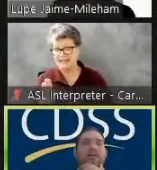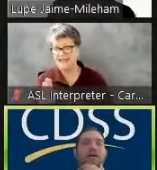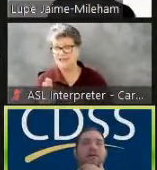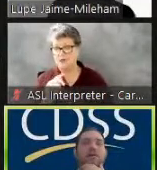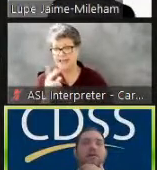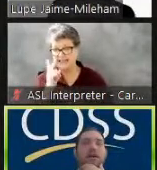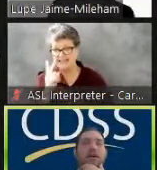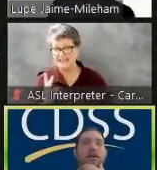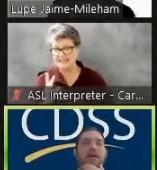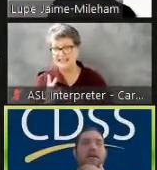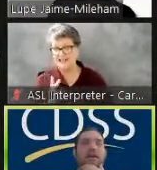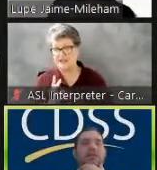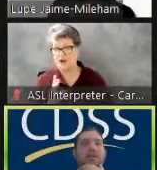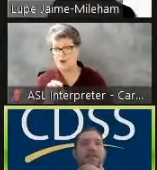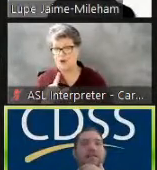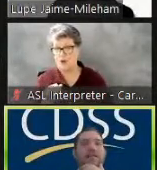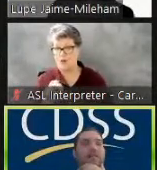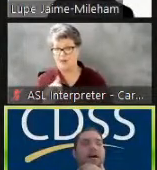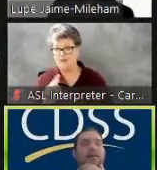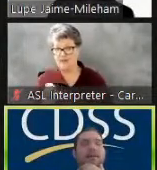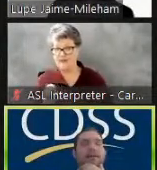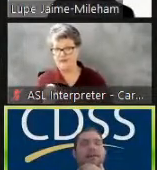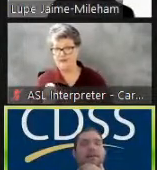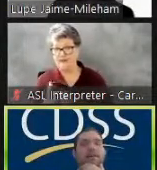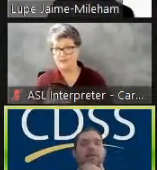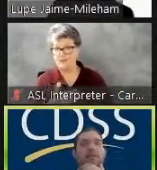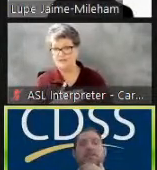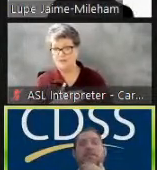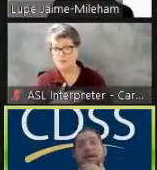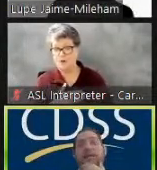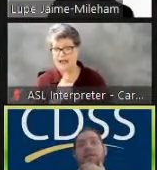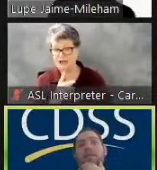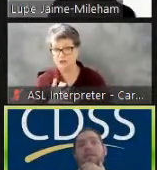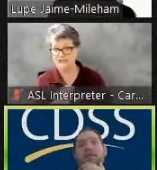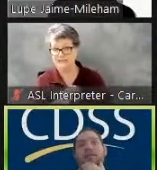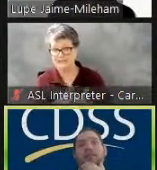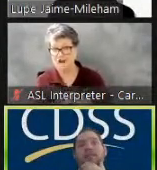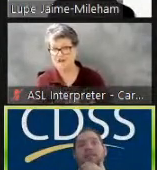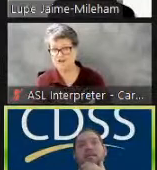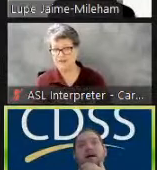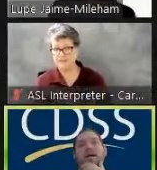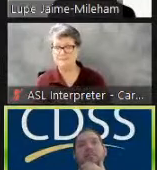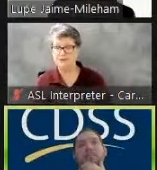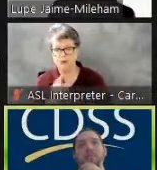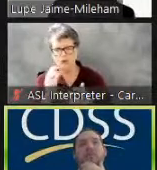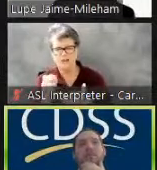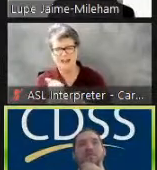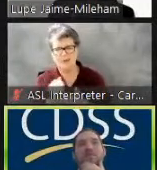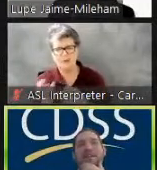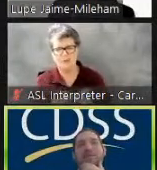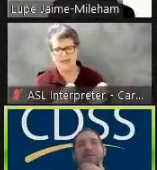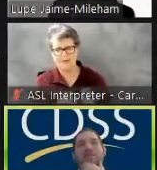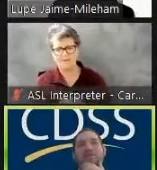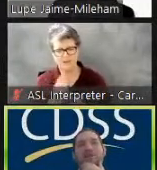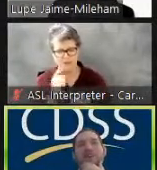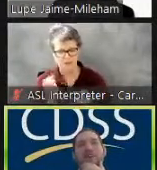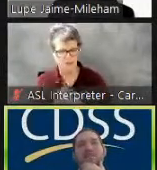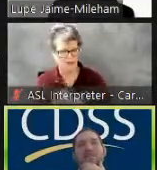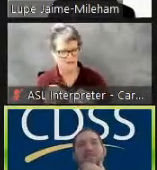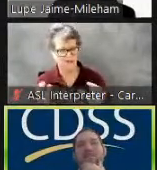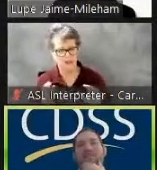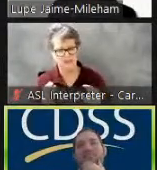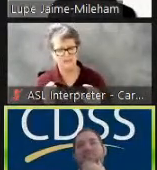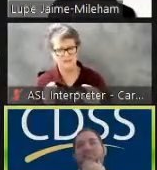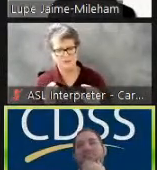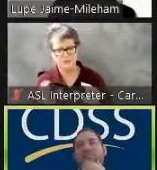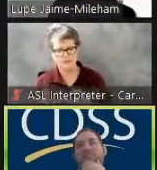their applied COLA rate in advance of them actually receiving their contracts for planning purposes. So we do envision doing that once more again this